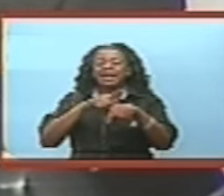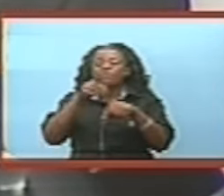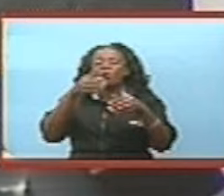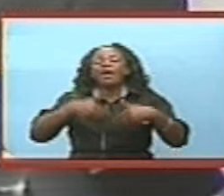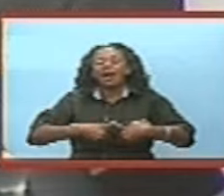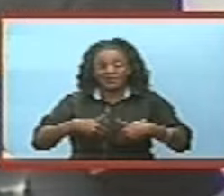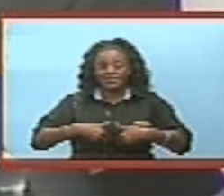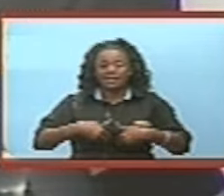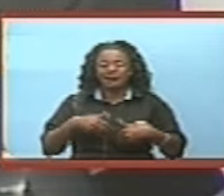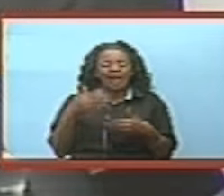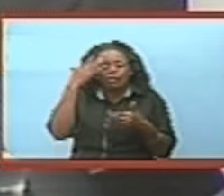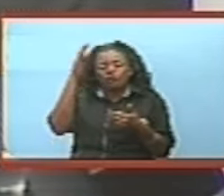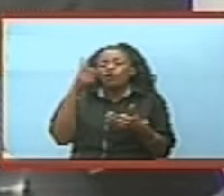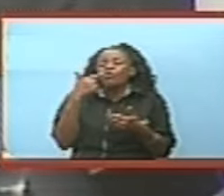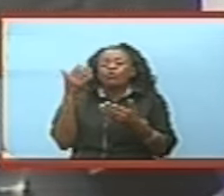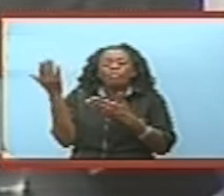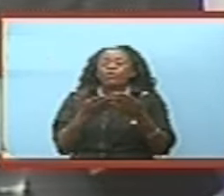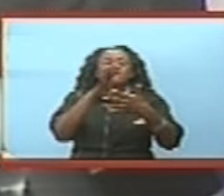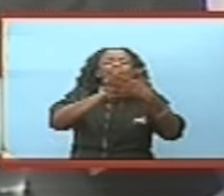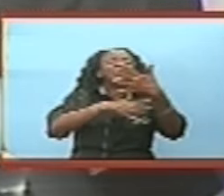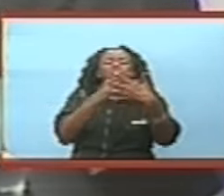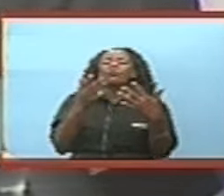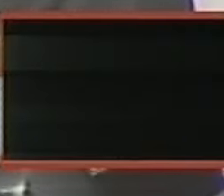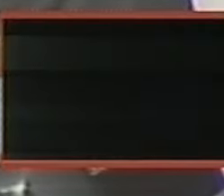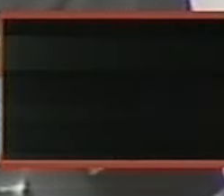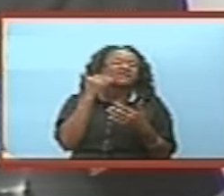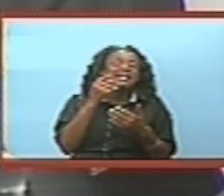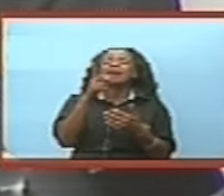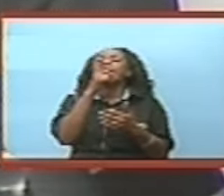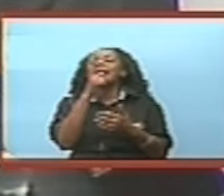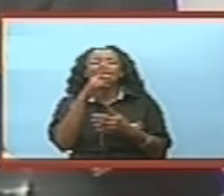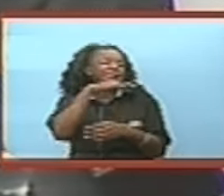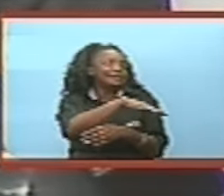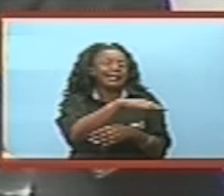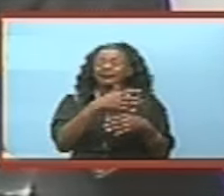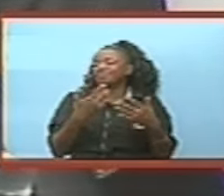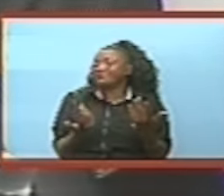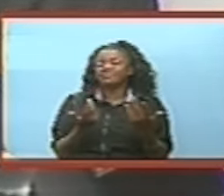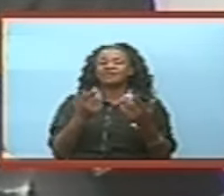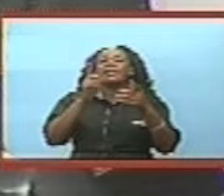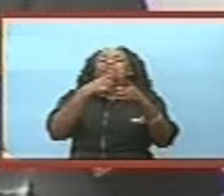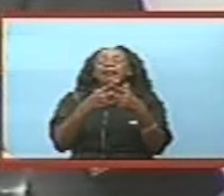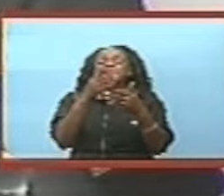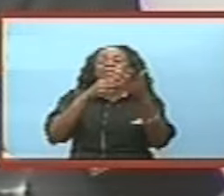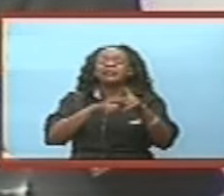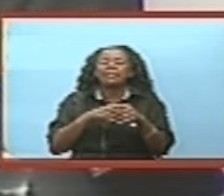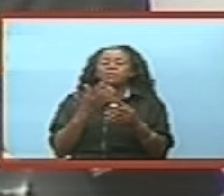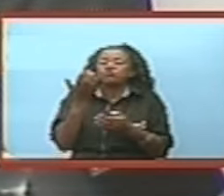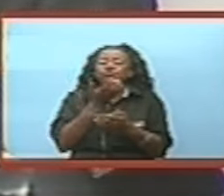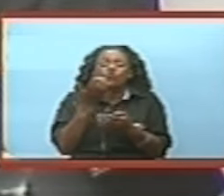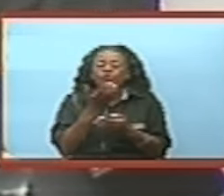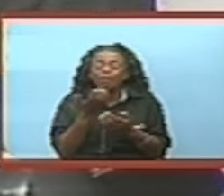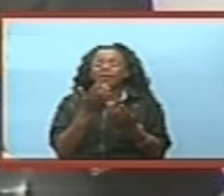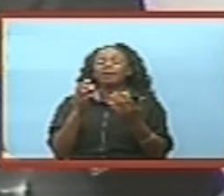This timetable, I don't know who brought it, breakfast, lunch, dinner, and then the dinner you come up with. Phase one, where you take soup and mushroom,